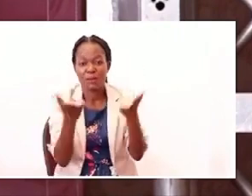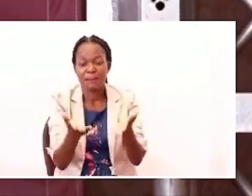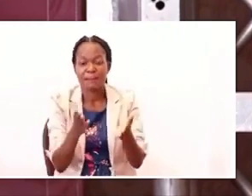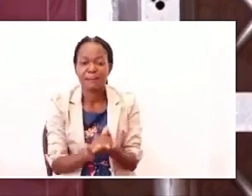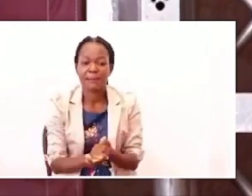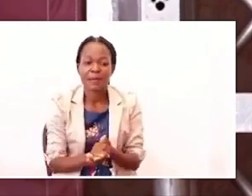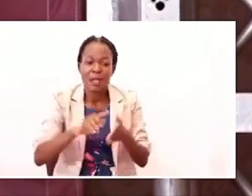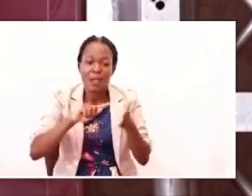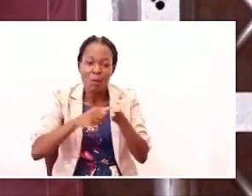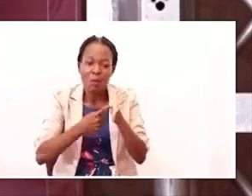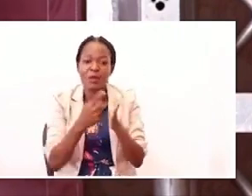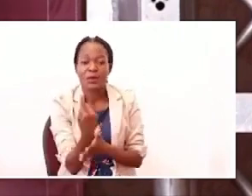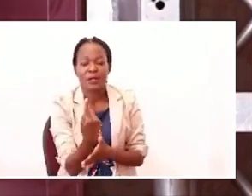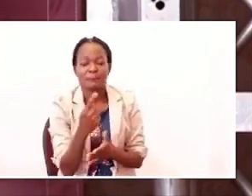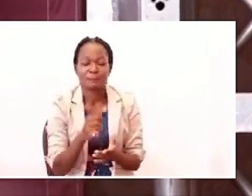Proposition number 1